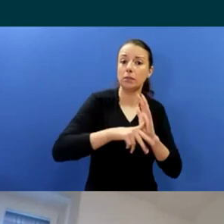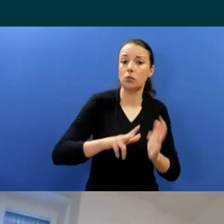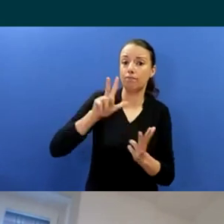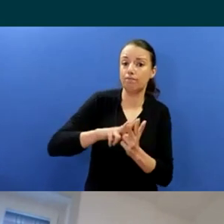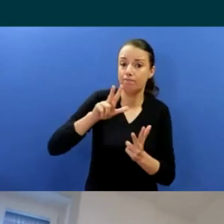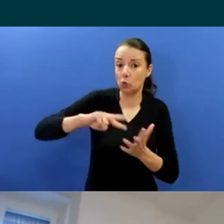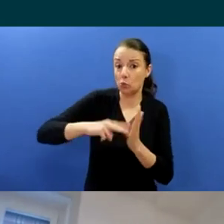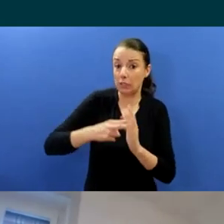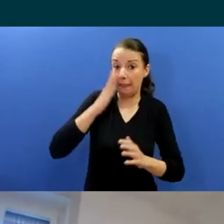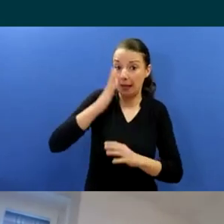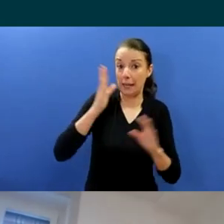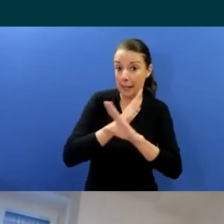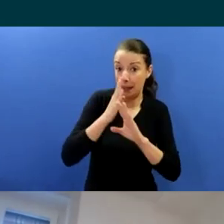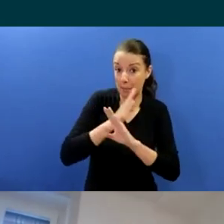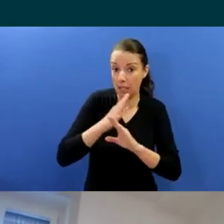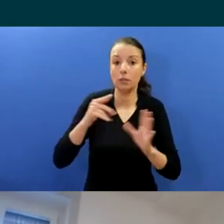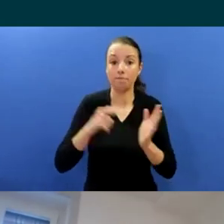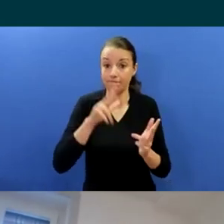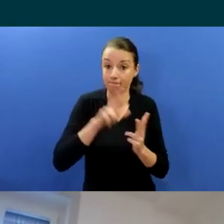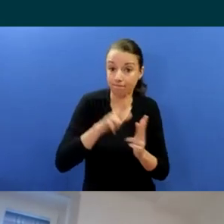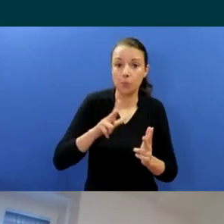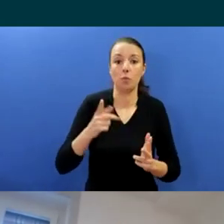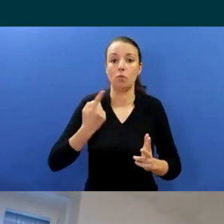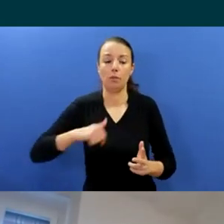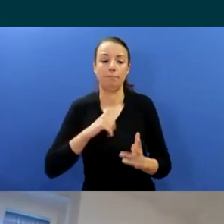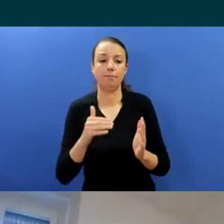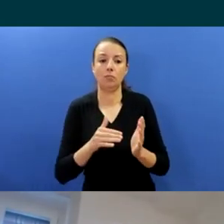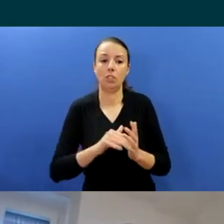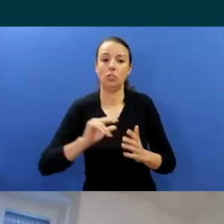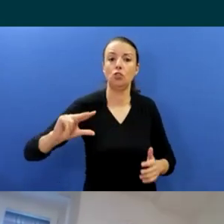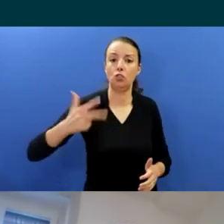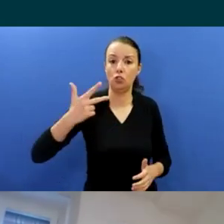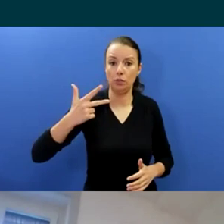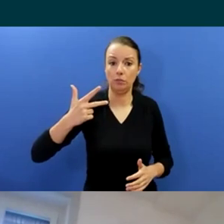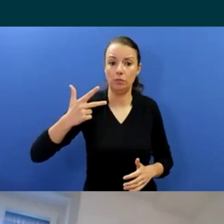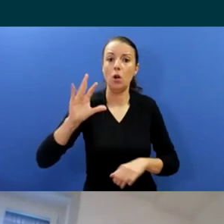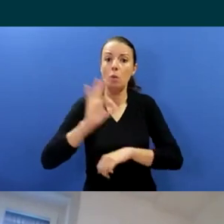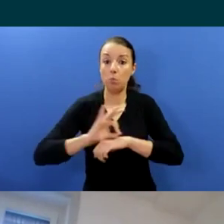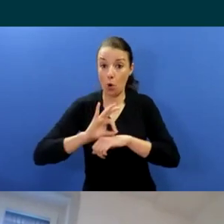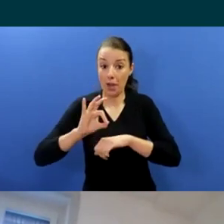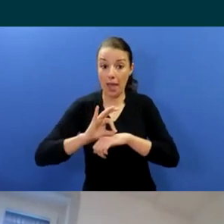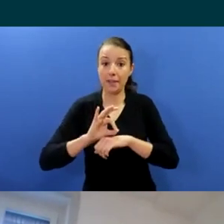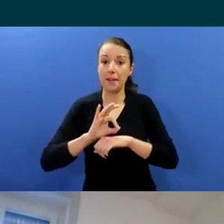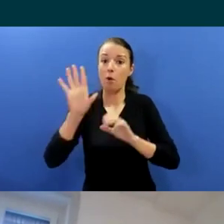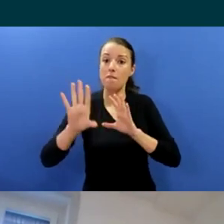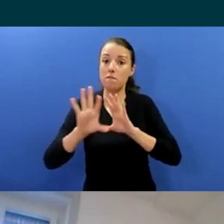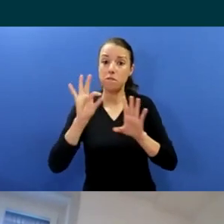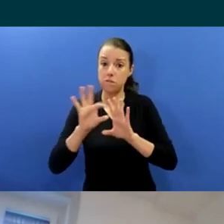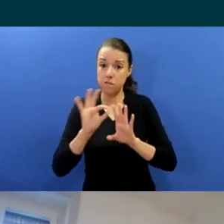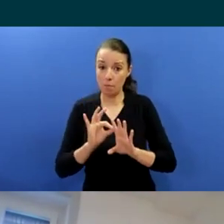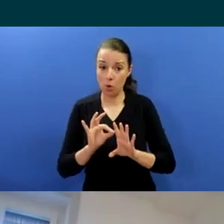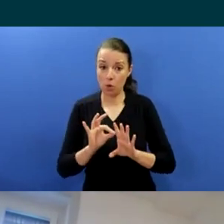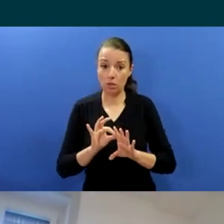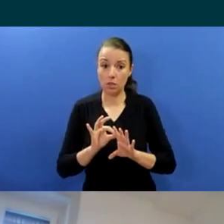practice our 3 smart city projects that came out or that come out of the action plan. And one of